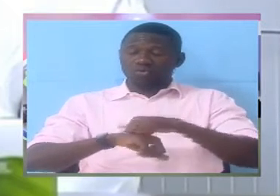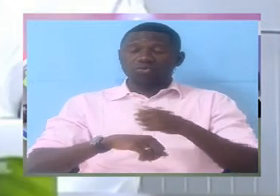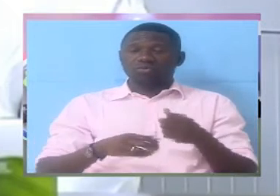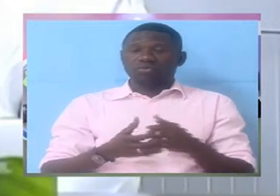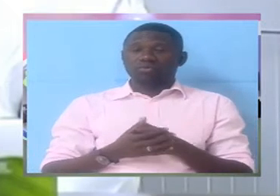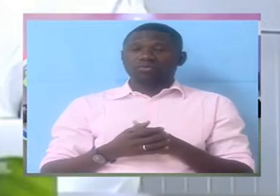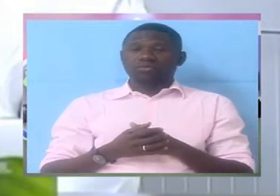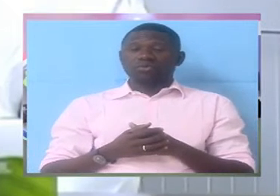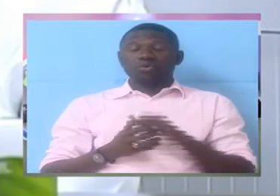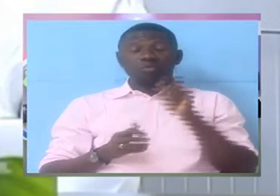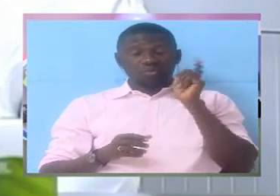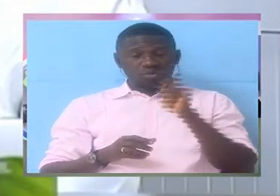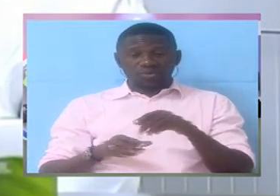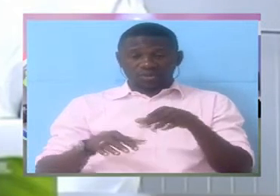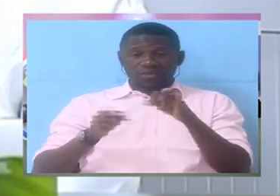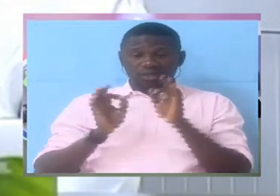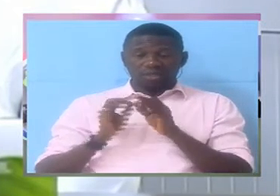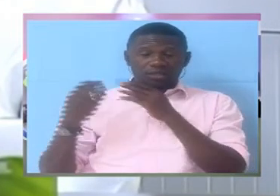Would you agree?